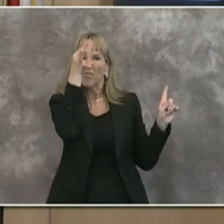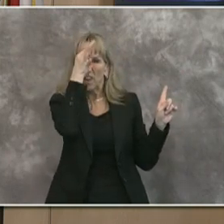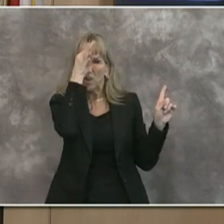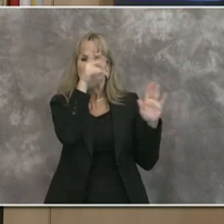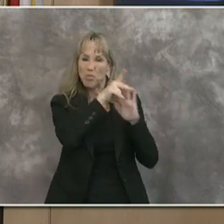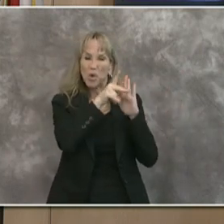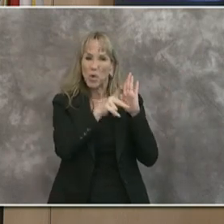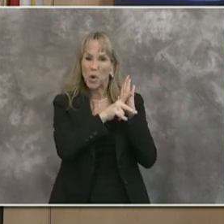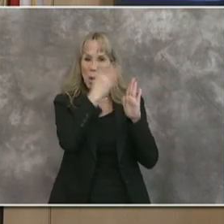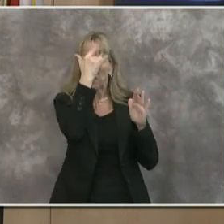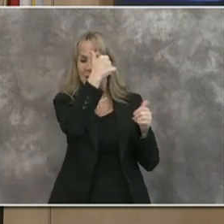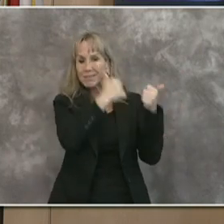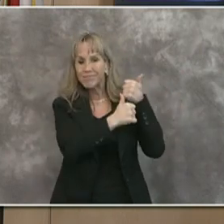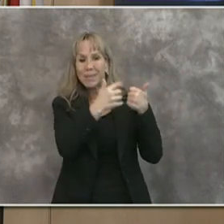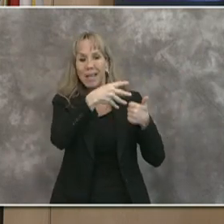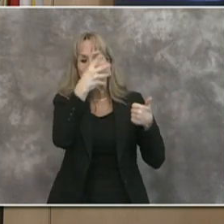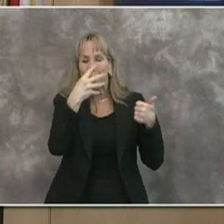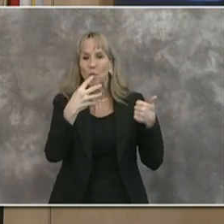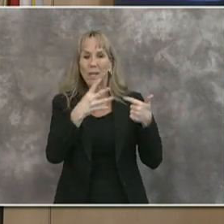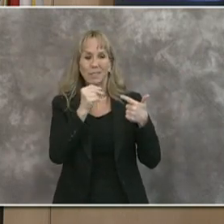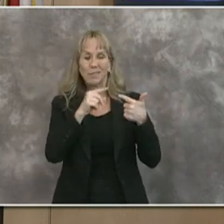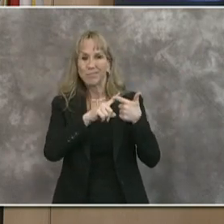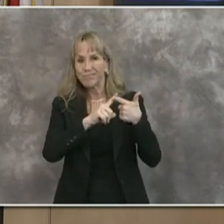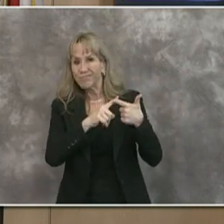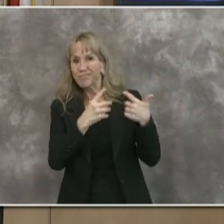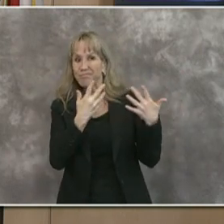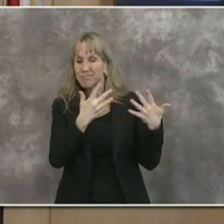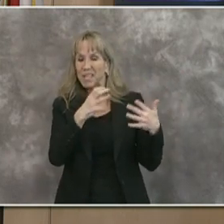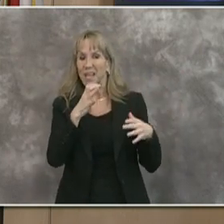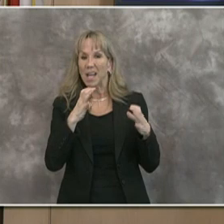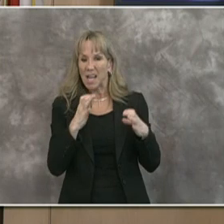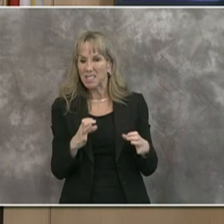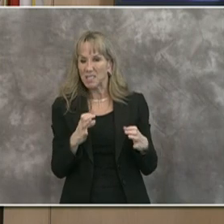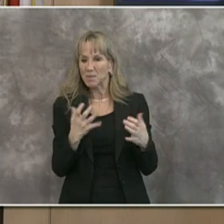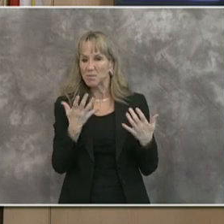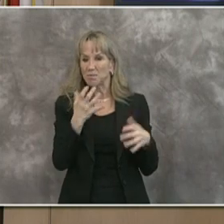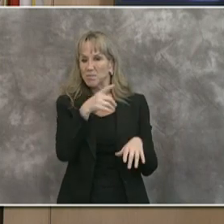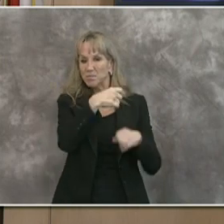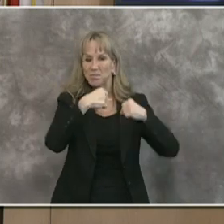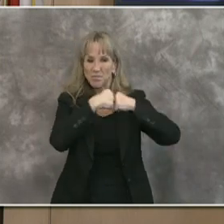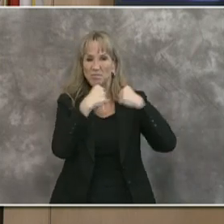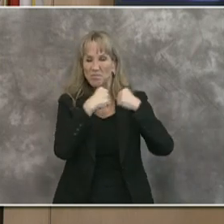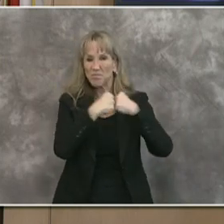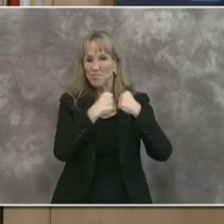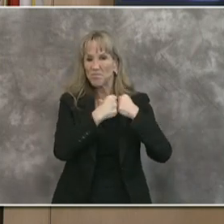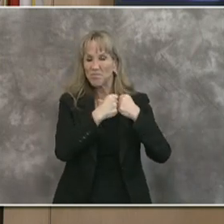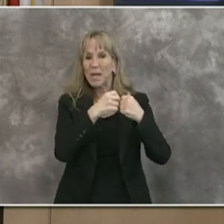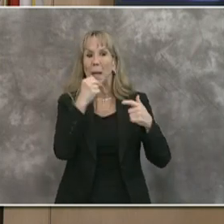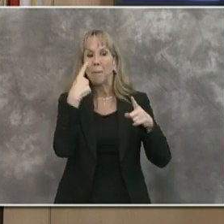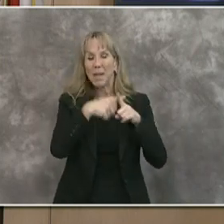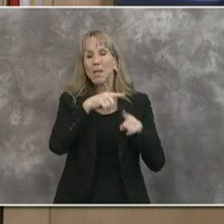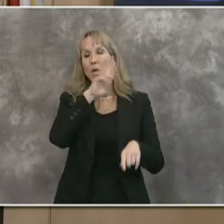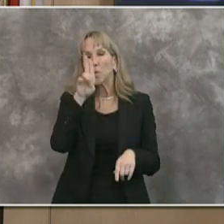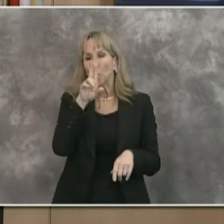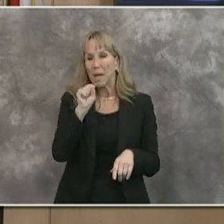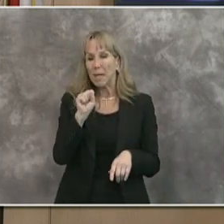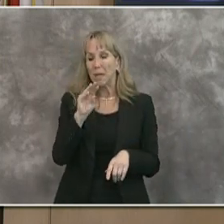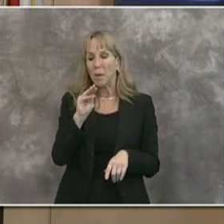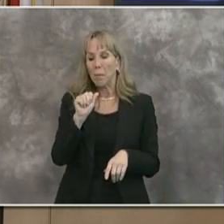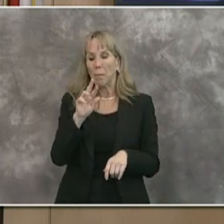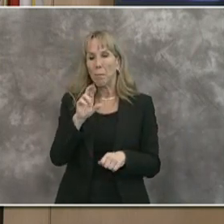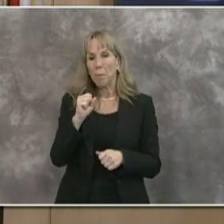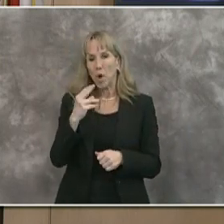the Immigrations and Customs Enforcement, and also the U.S. Marshals Service, who are